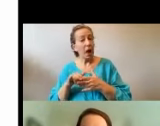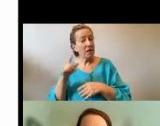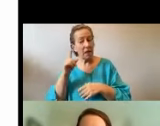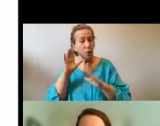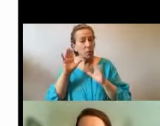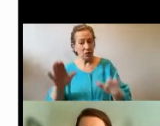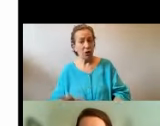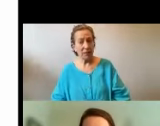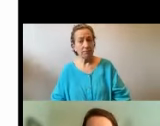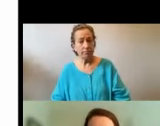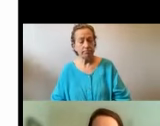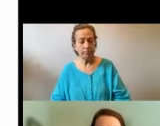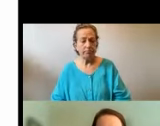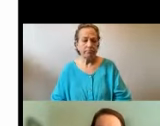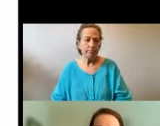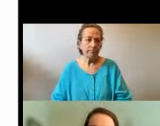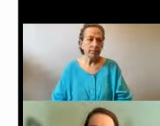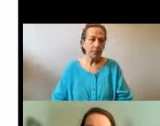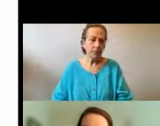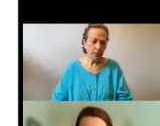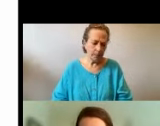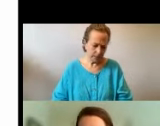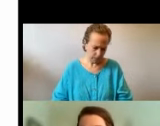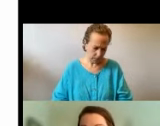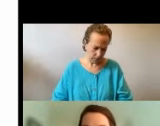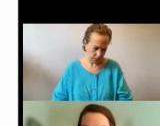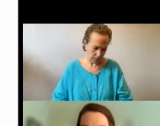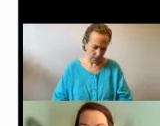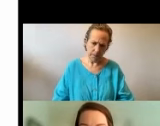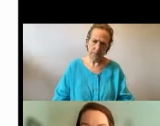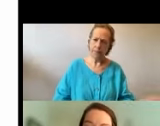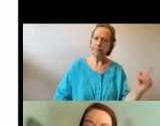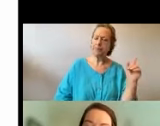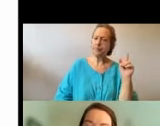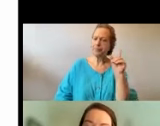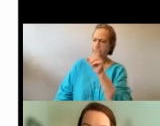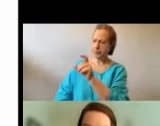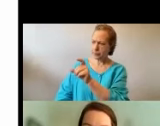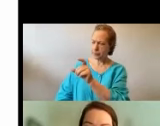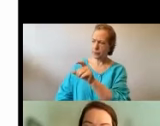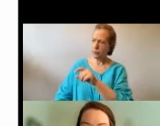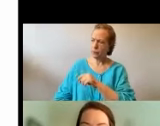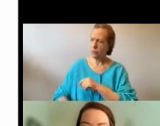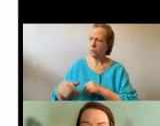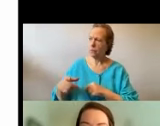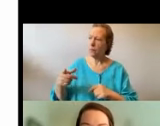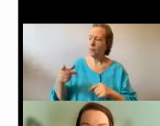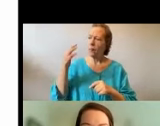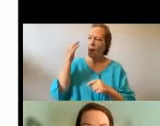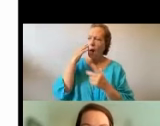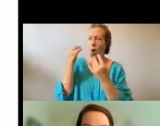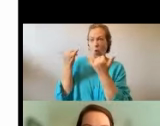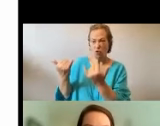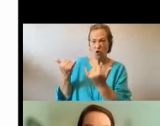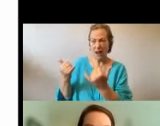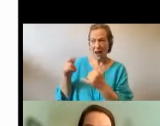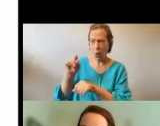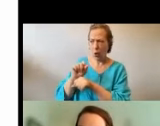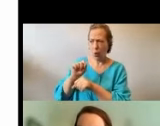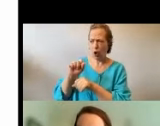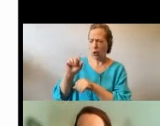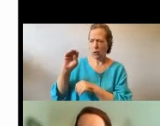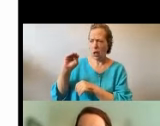Caroline, I'm curious, I know that your experience is not at your current law school is not in a MLP structure, but what you